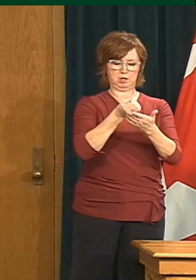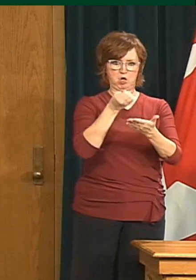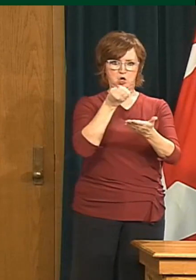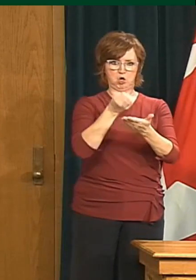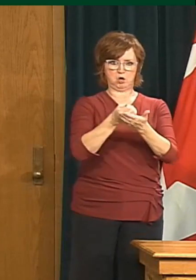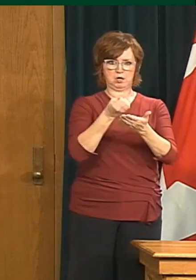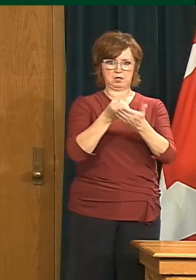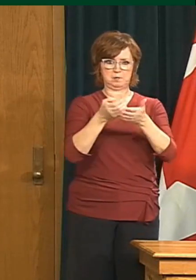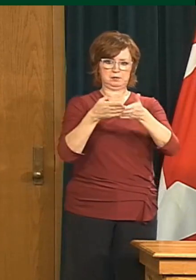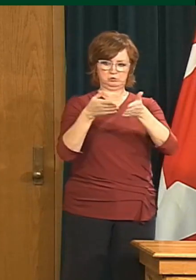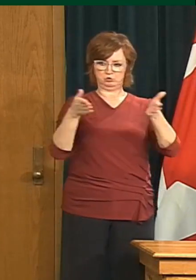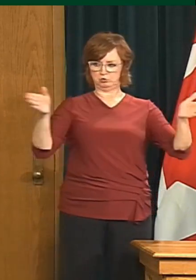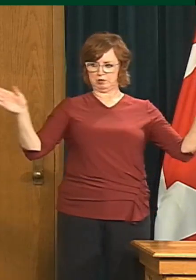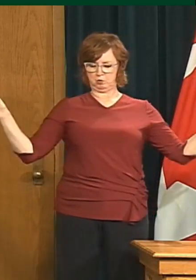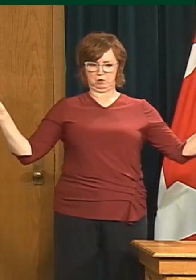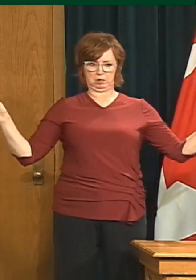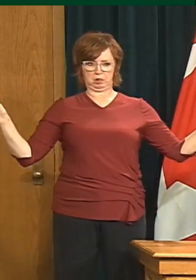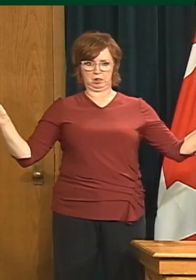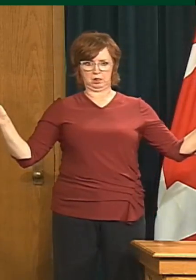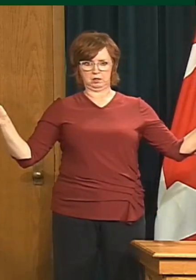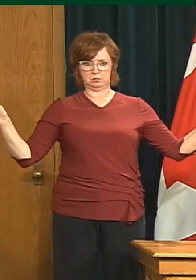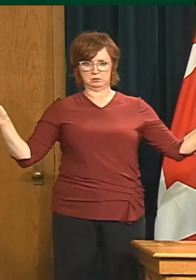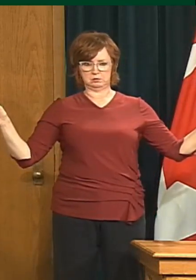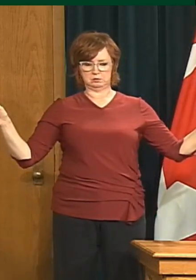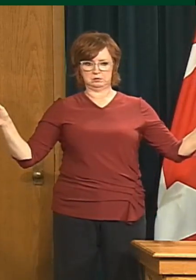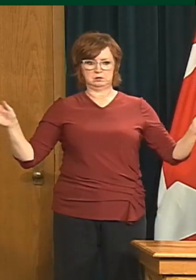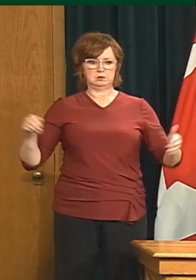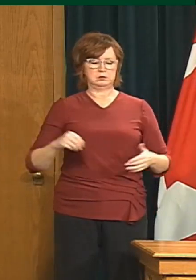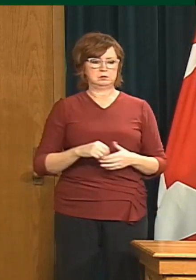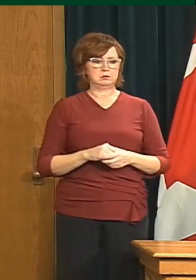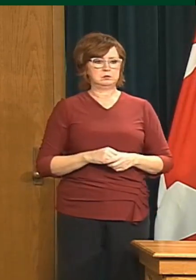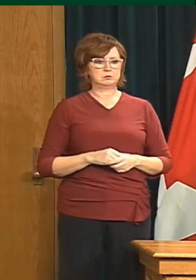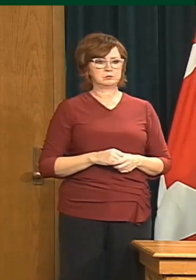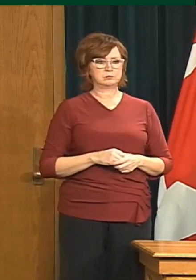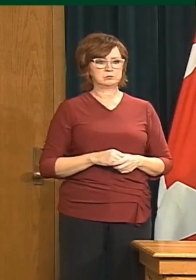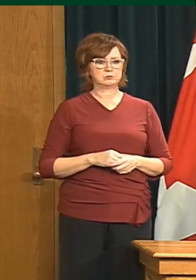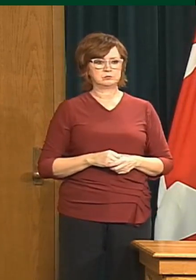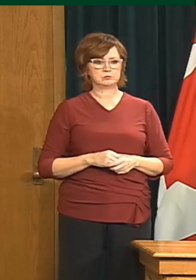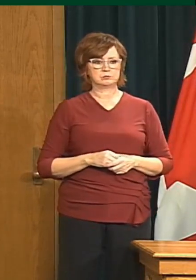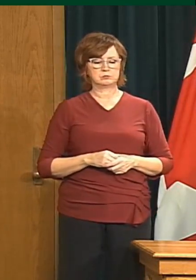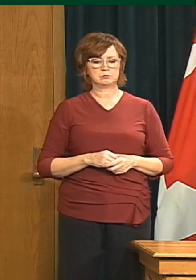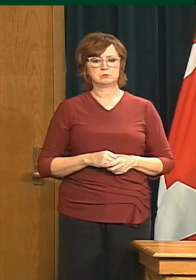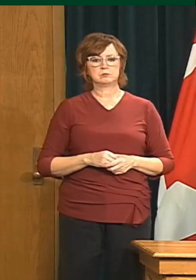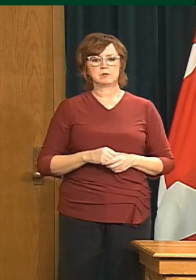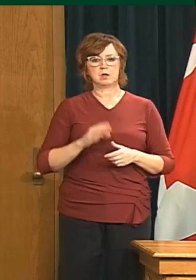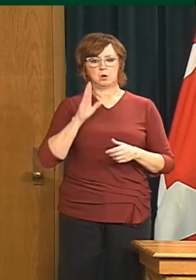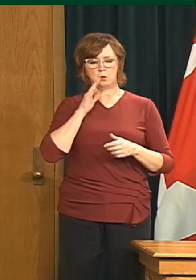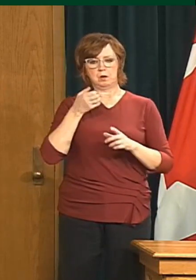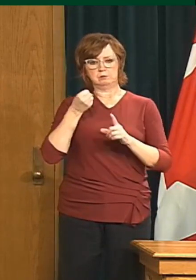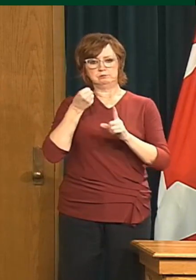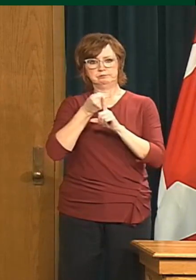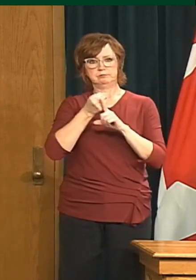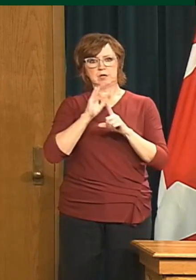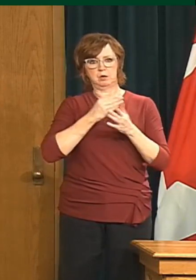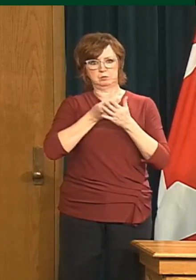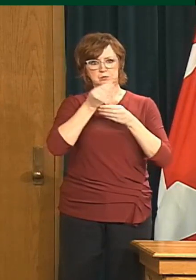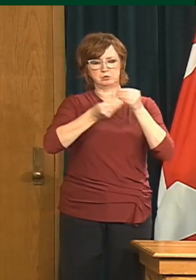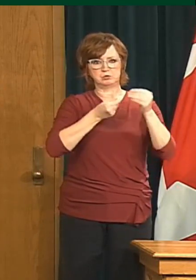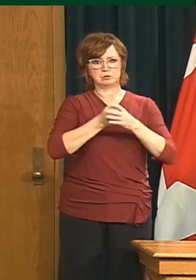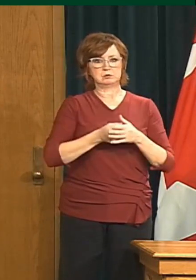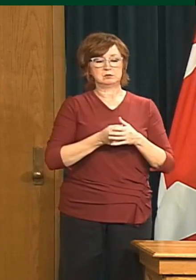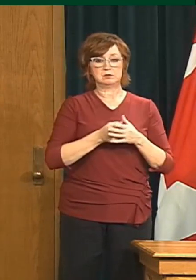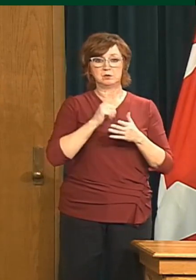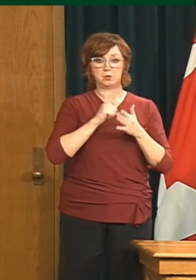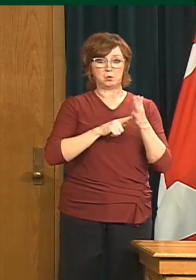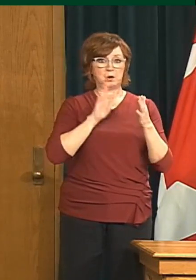the economy here in Saskatchewan, and the impact that has on our provincial budget. So in the days ahead, what can the people